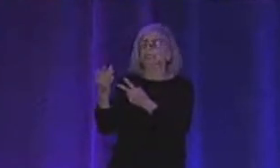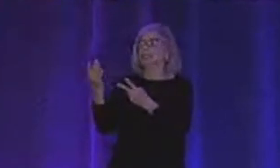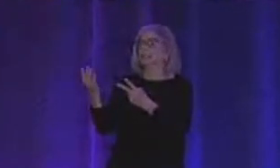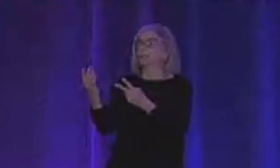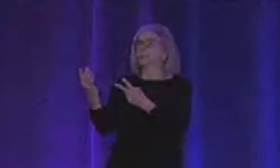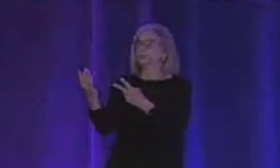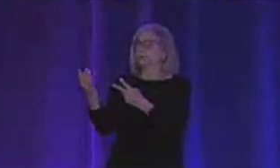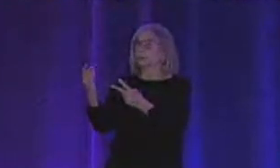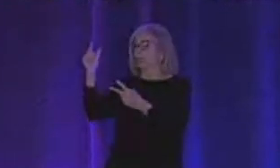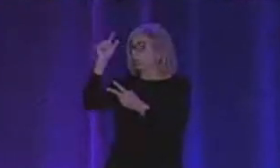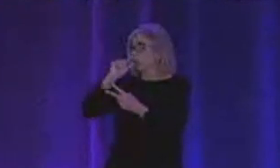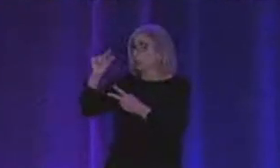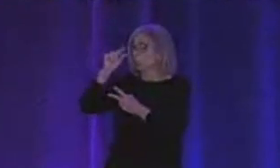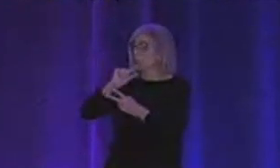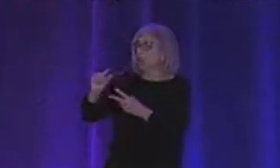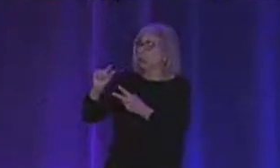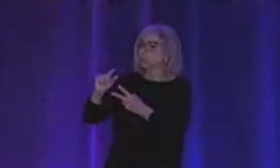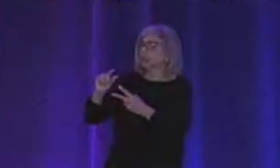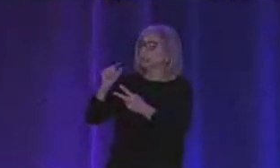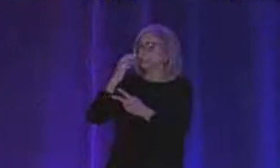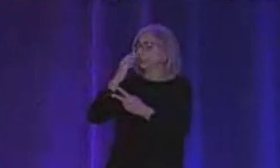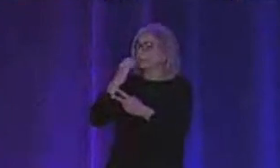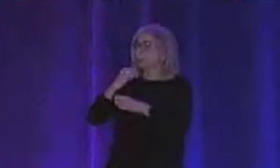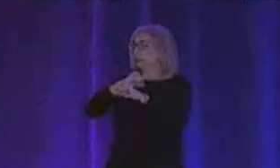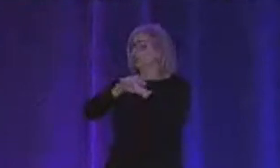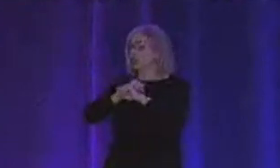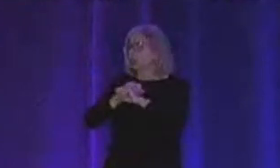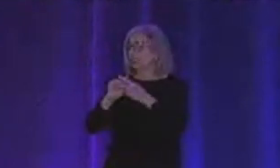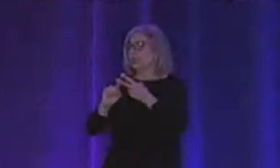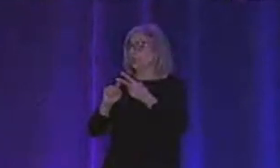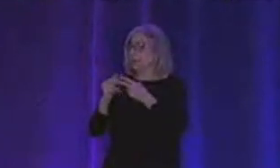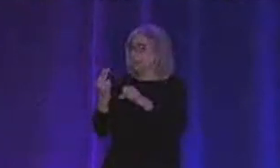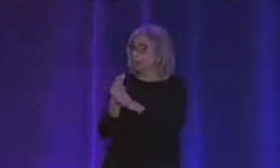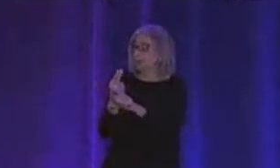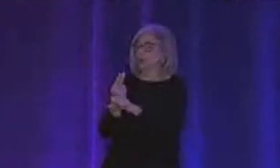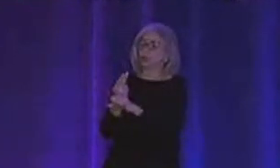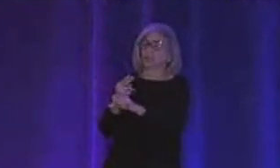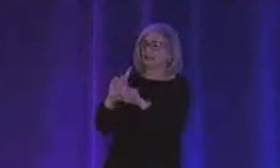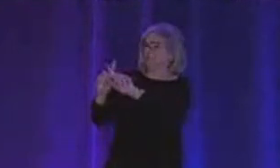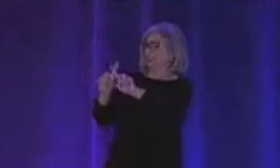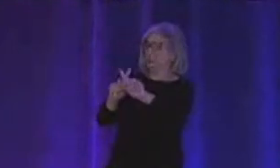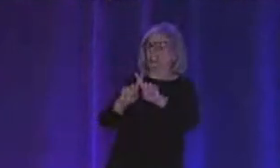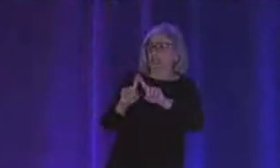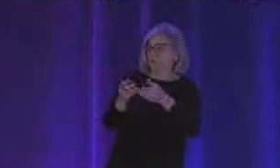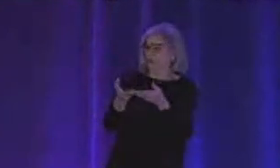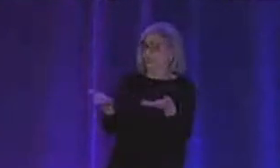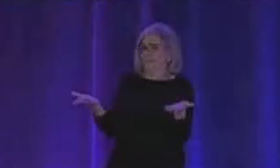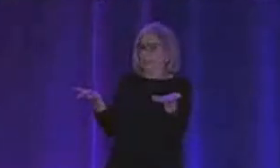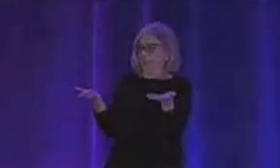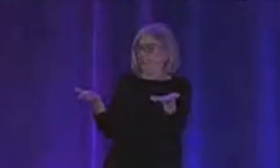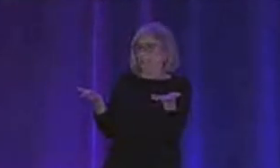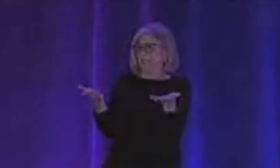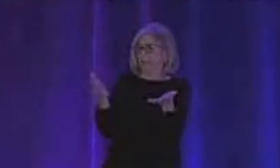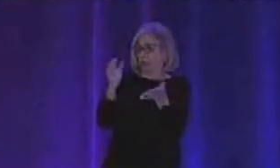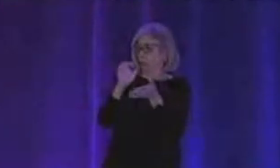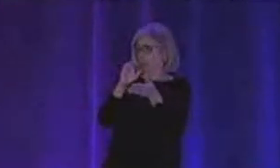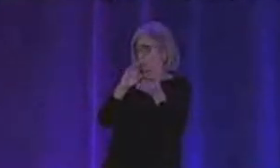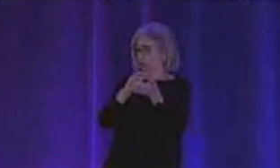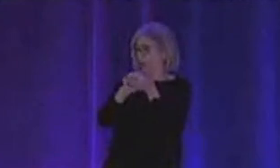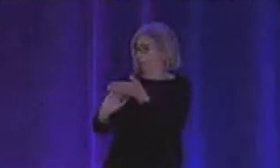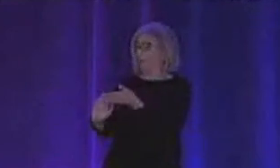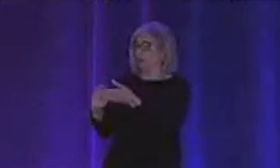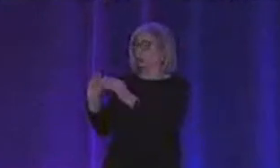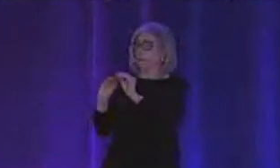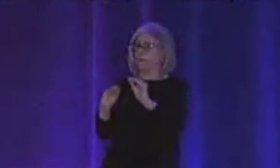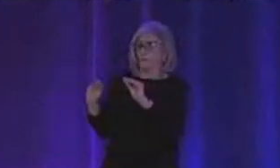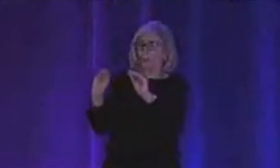YubiKeys, and then Google's Titan security key as well. And these can be used on different devices because they're removable, so they're portable, they